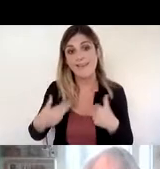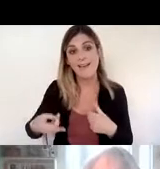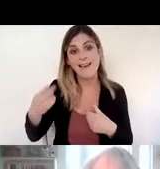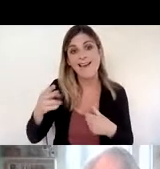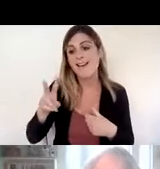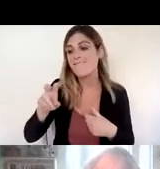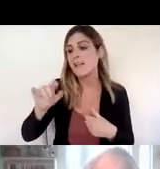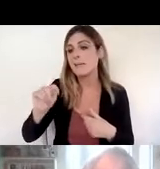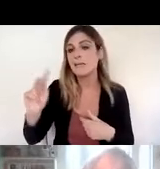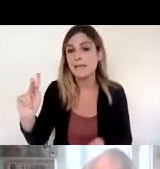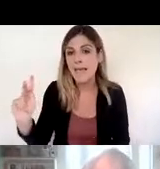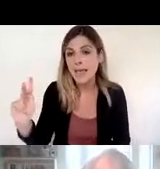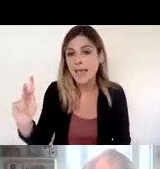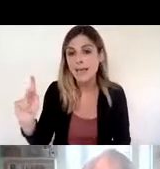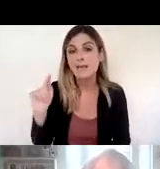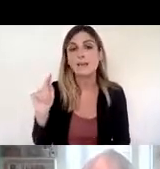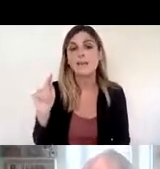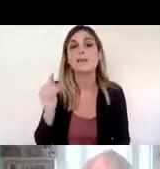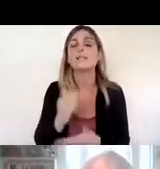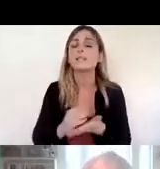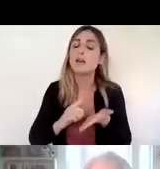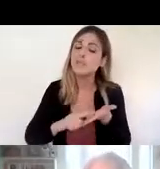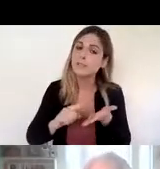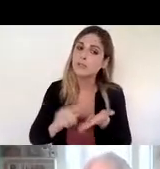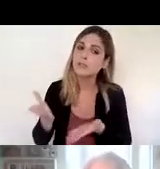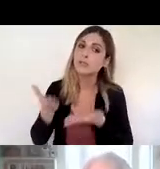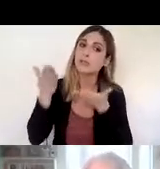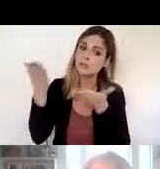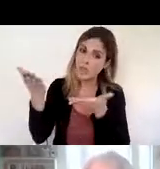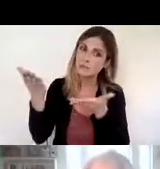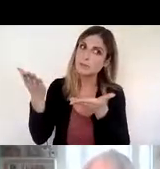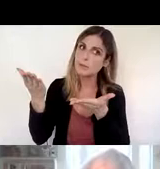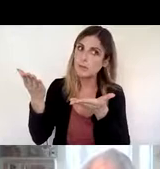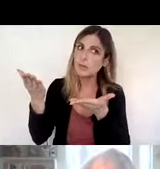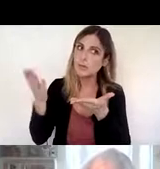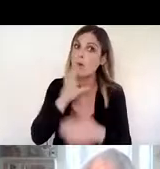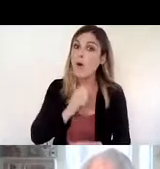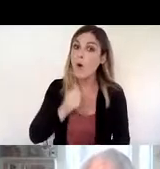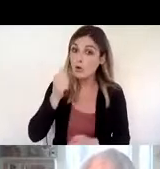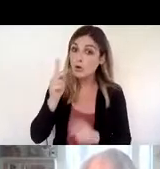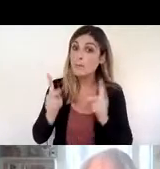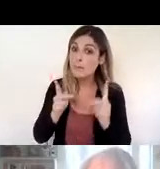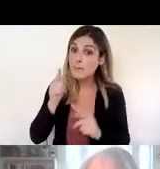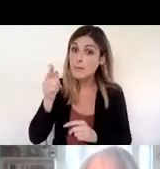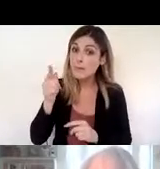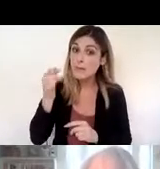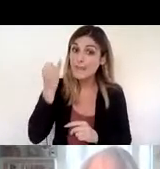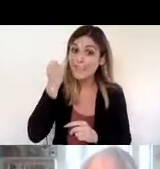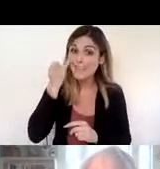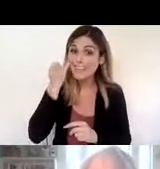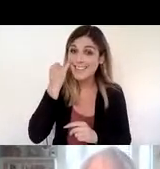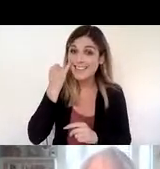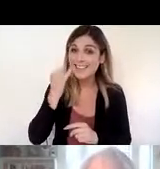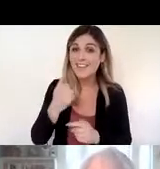a good source of vitamin K. And there is some research suggesting that in older people in particular, poor vitamin K status